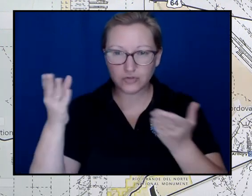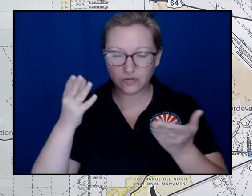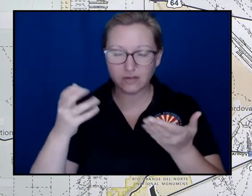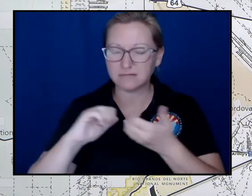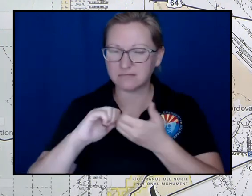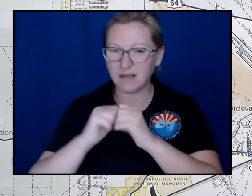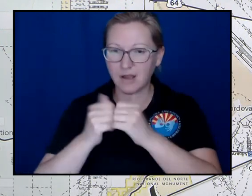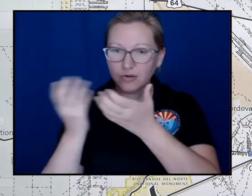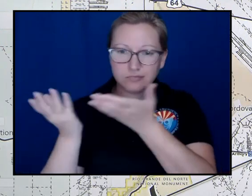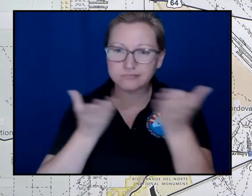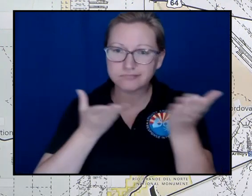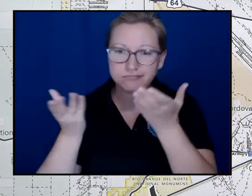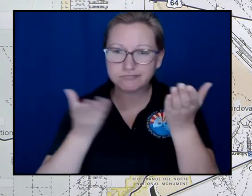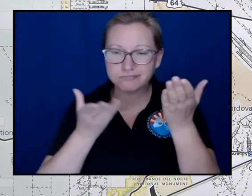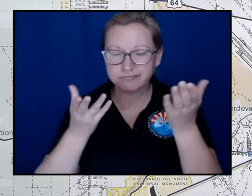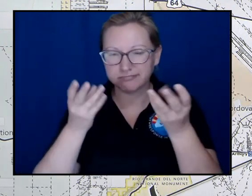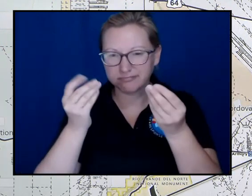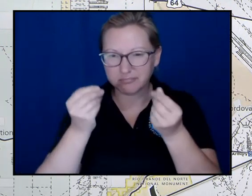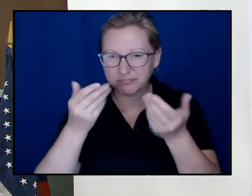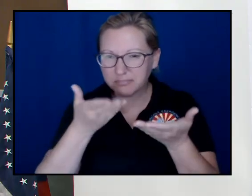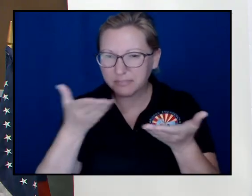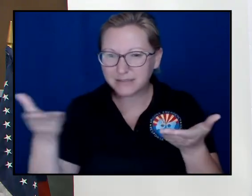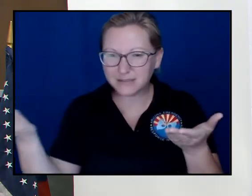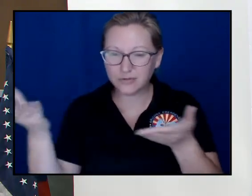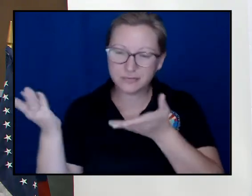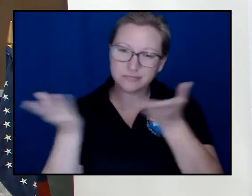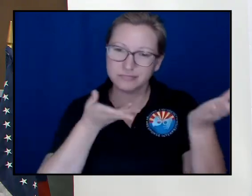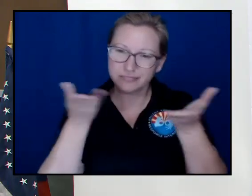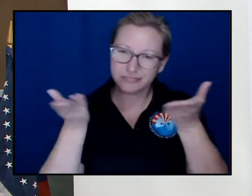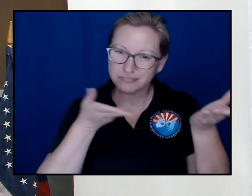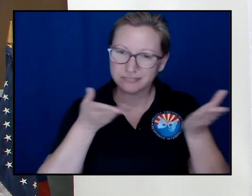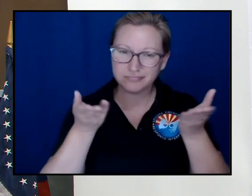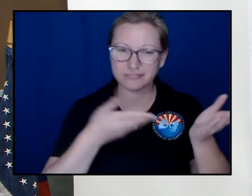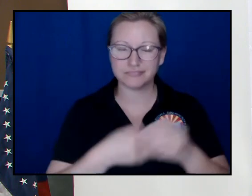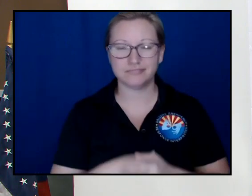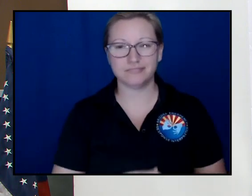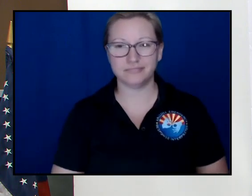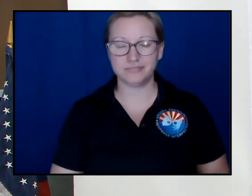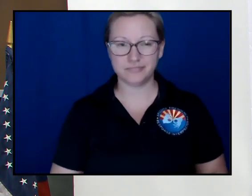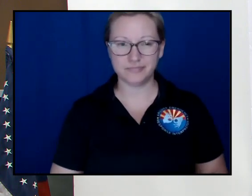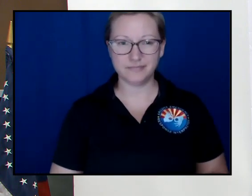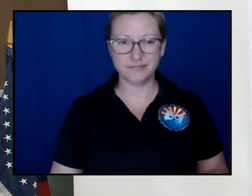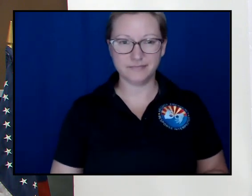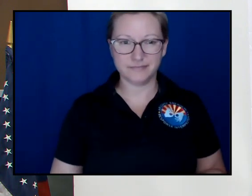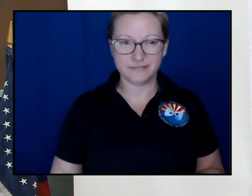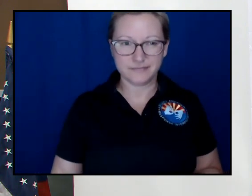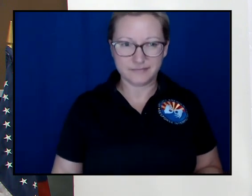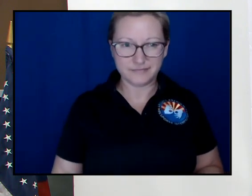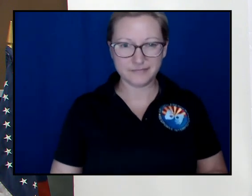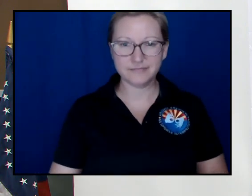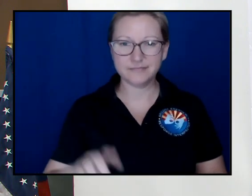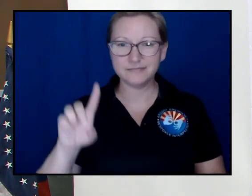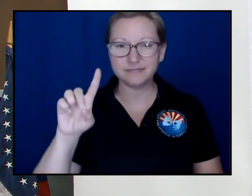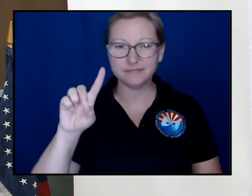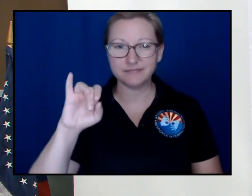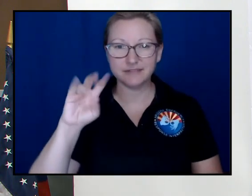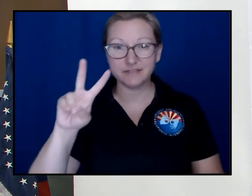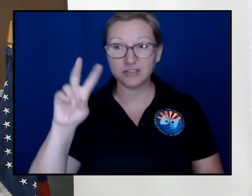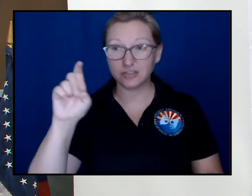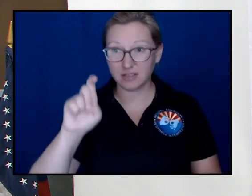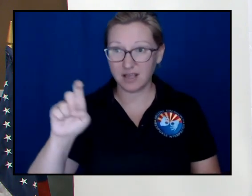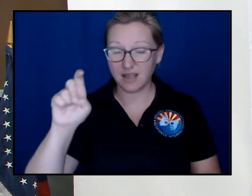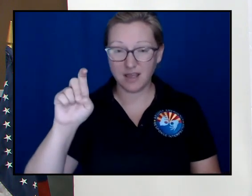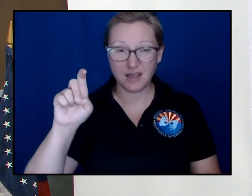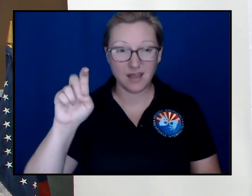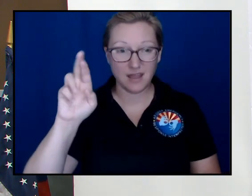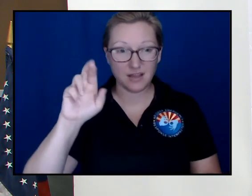good location. And then going into Division X-Ray, these folks have been doing